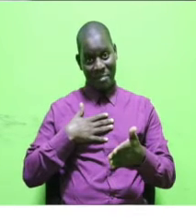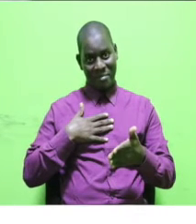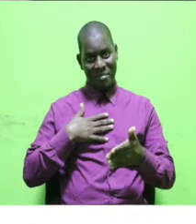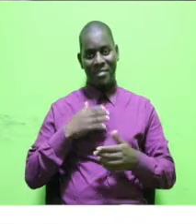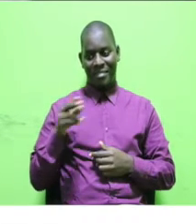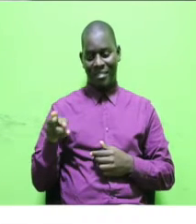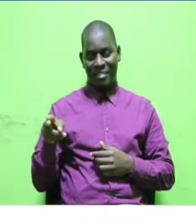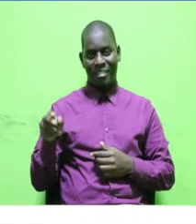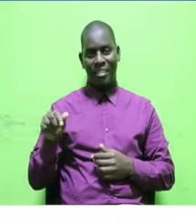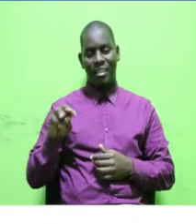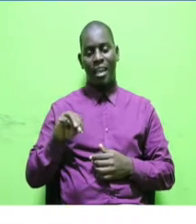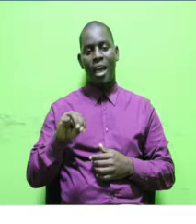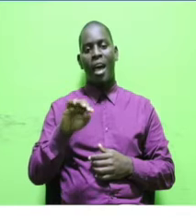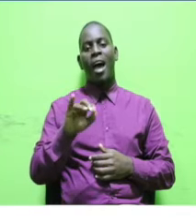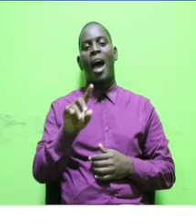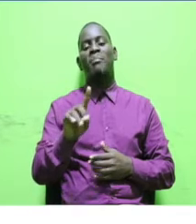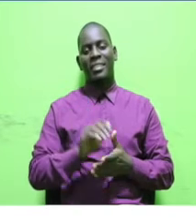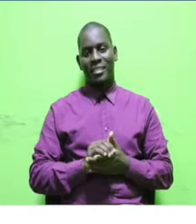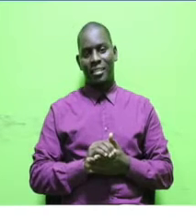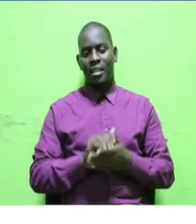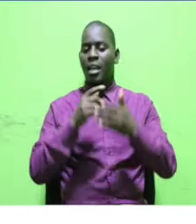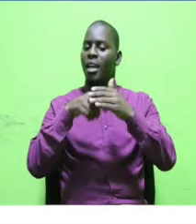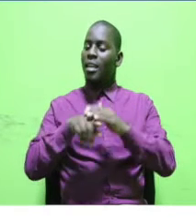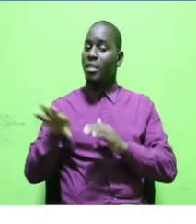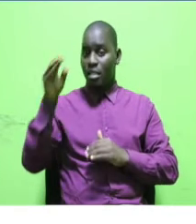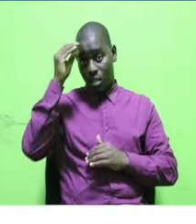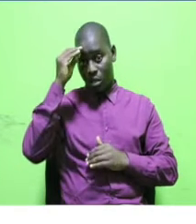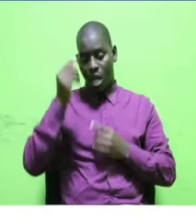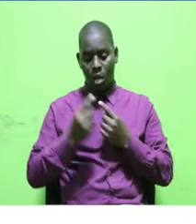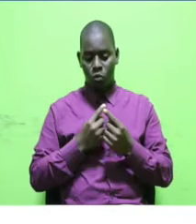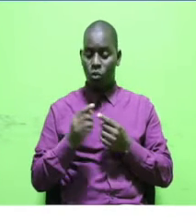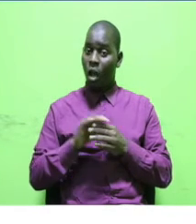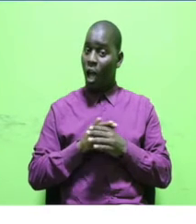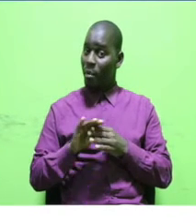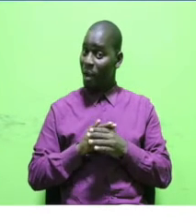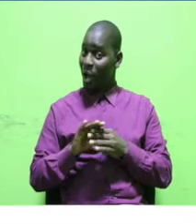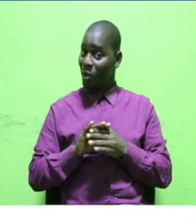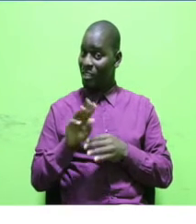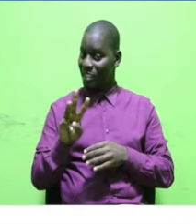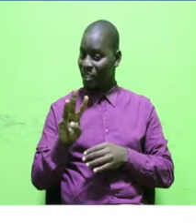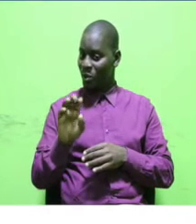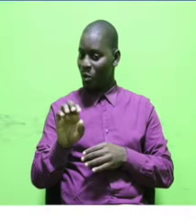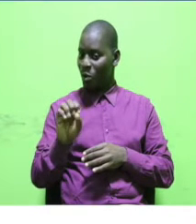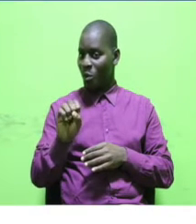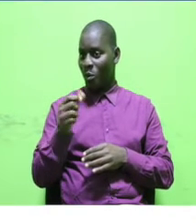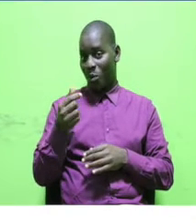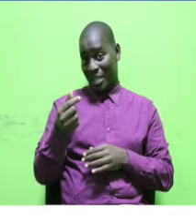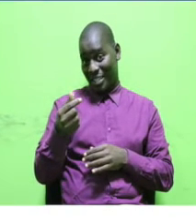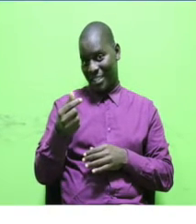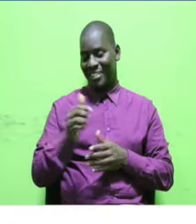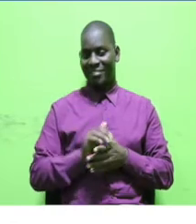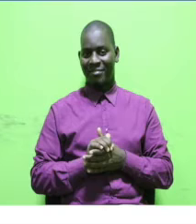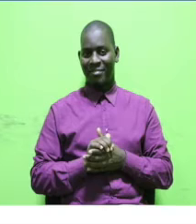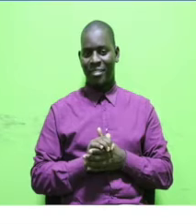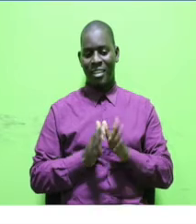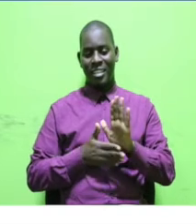SUZA TV. In this lesson, we will learn about waste and waste disposal. Let's